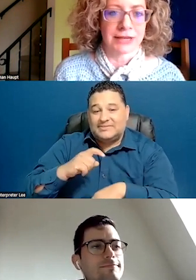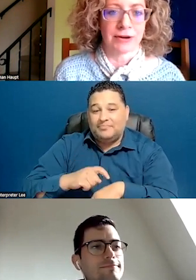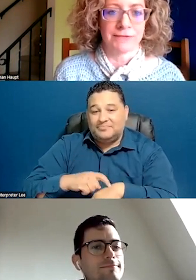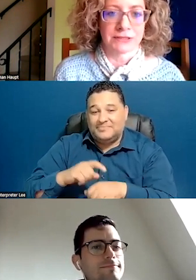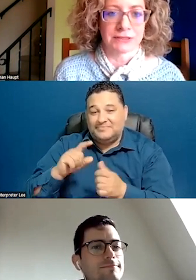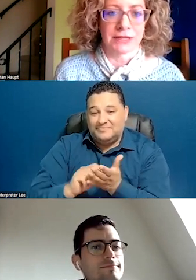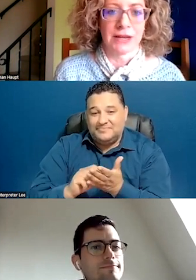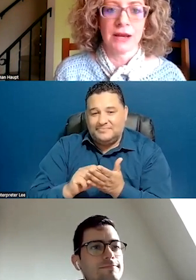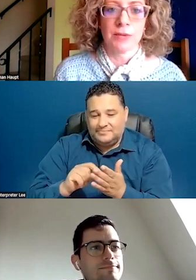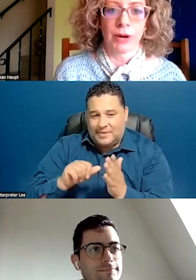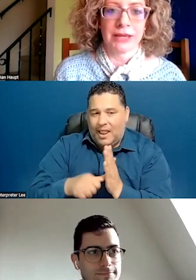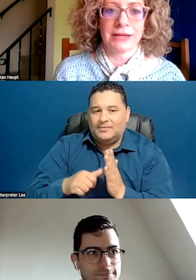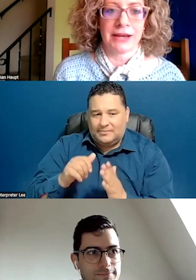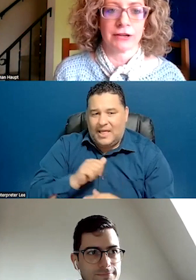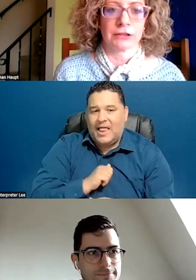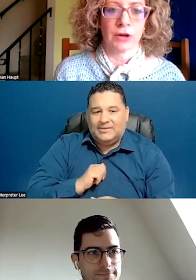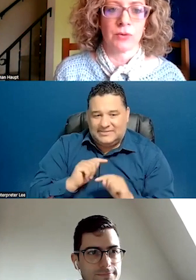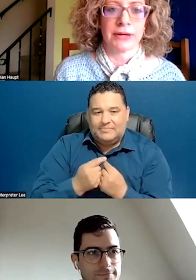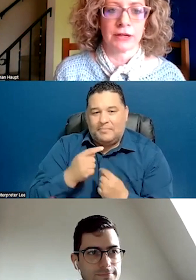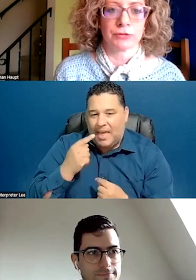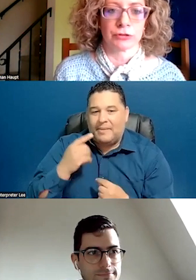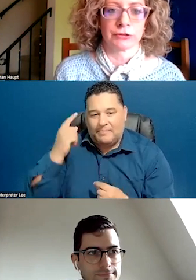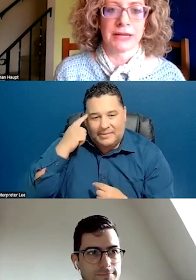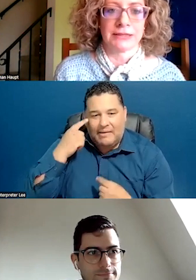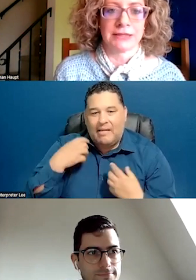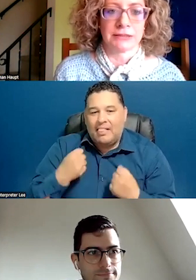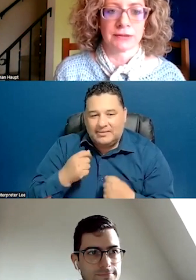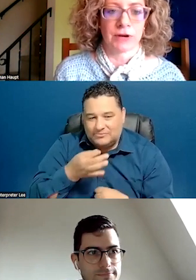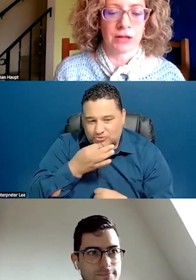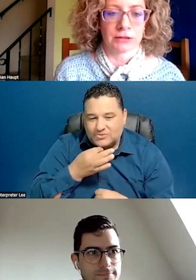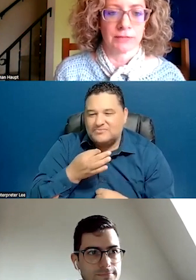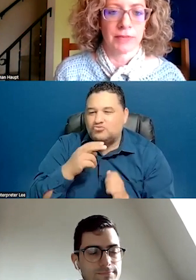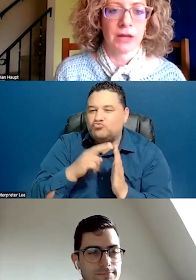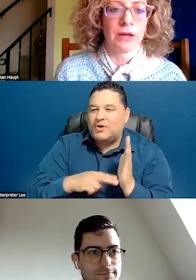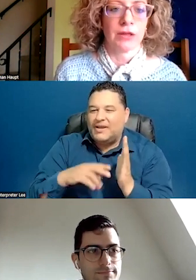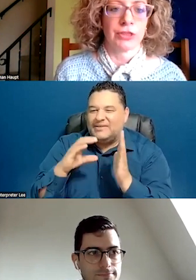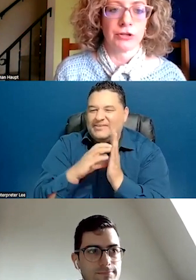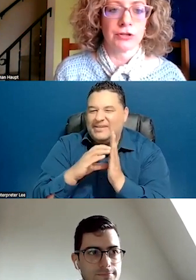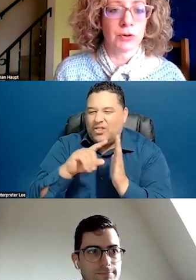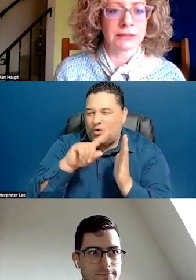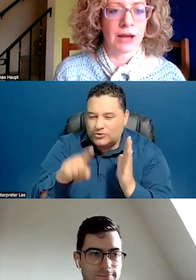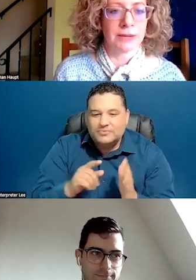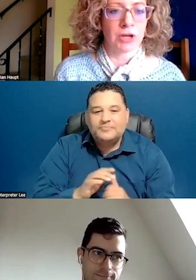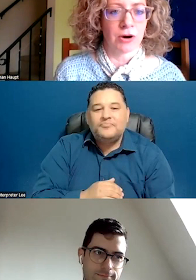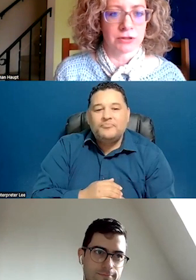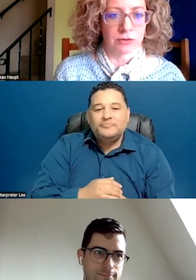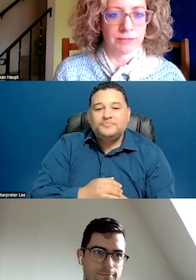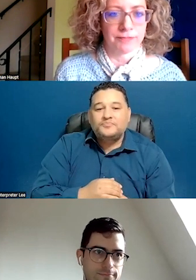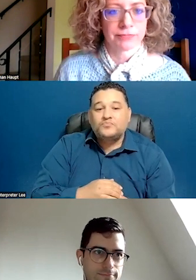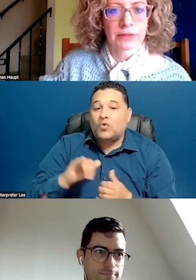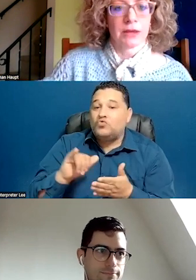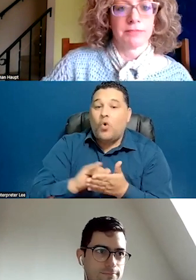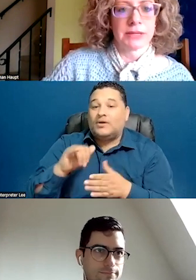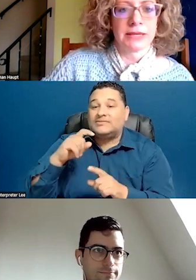by Dr. Sarah Vinson, bringing care to low-income children and teens of color. The New York Times